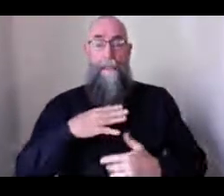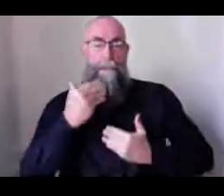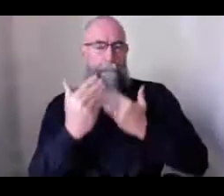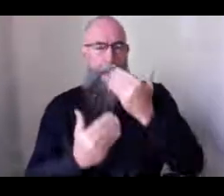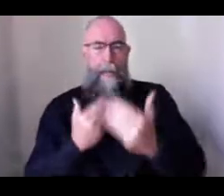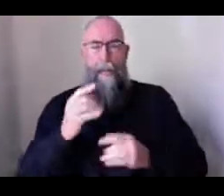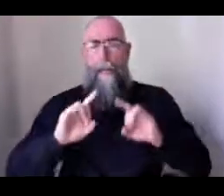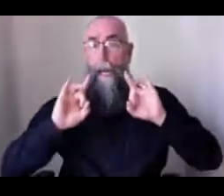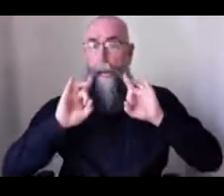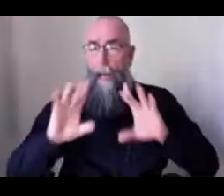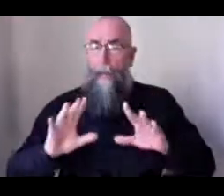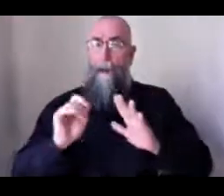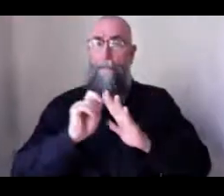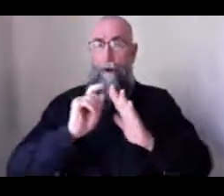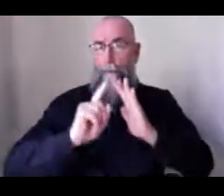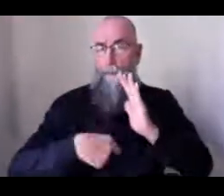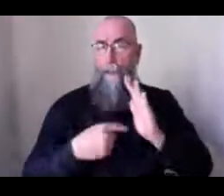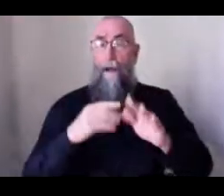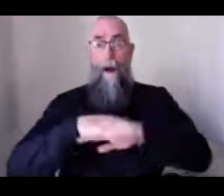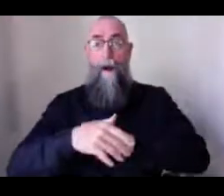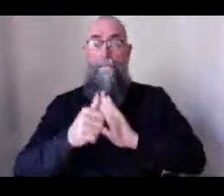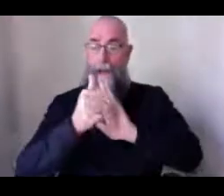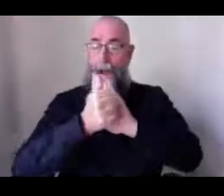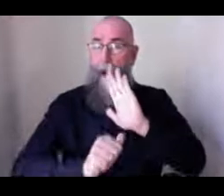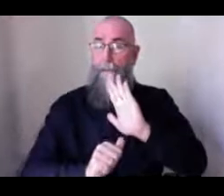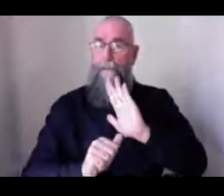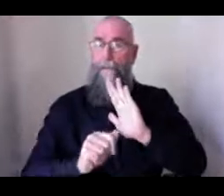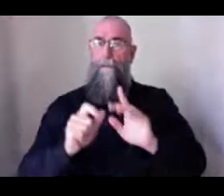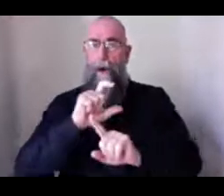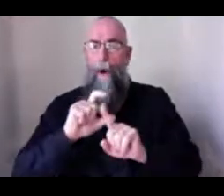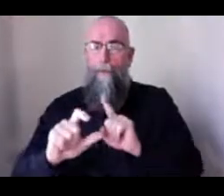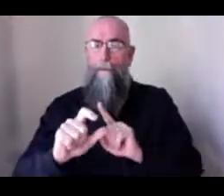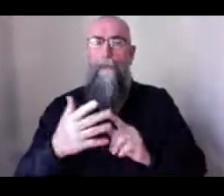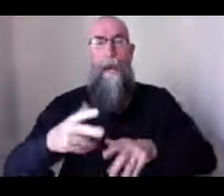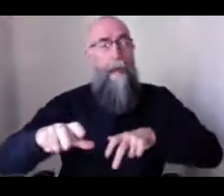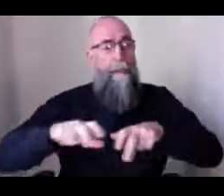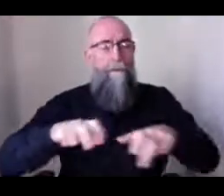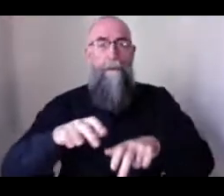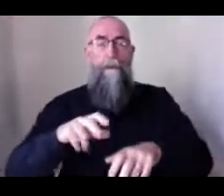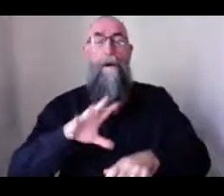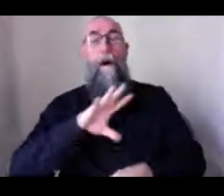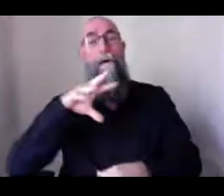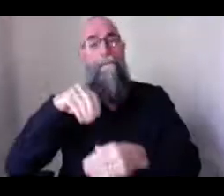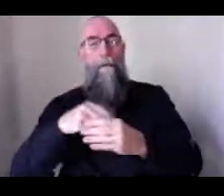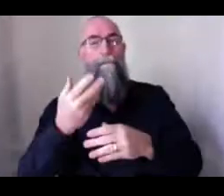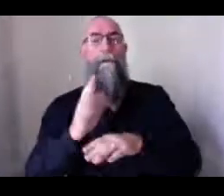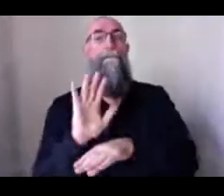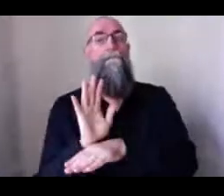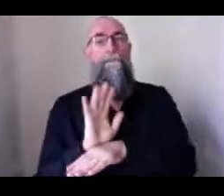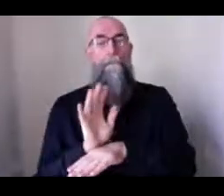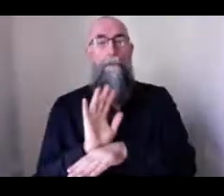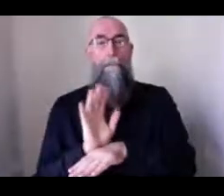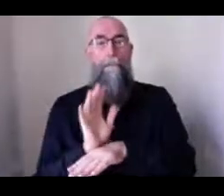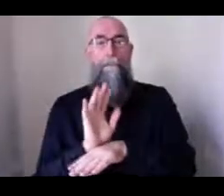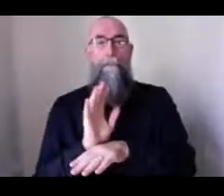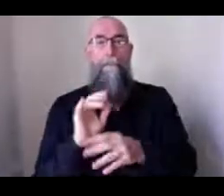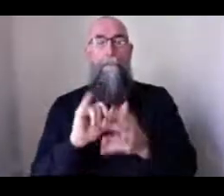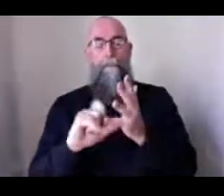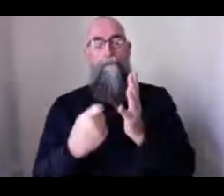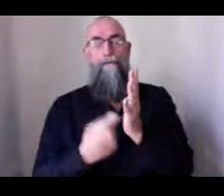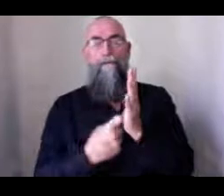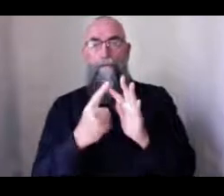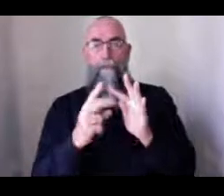activity. With the exception of screen or filmmaking. We do not fund screen or filmmaking projects. They are